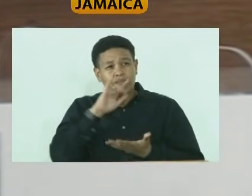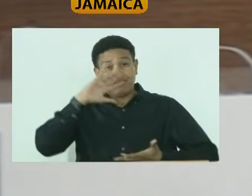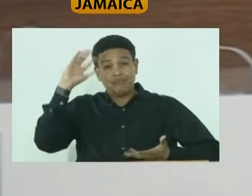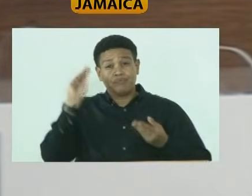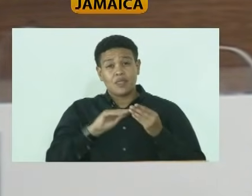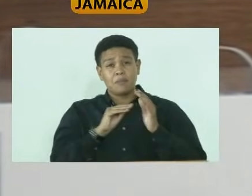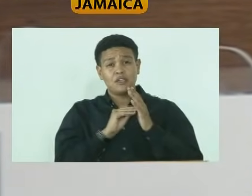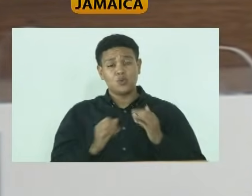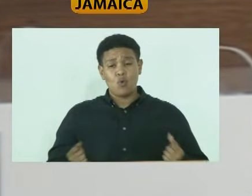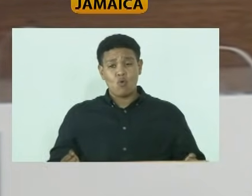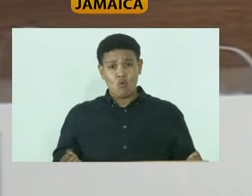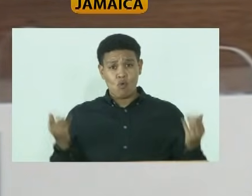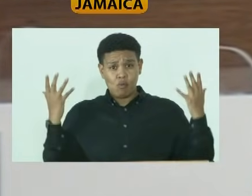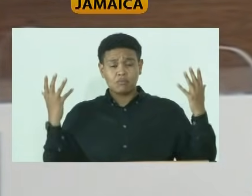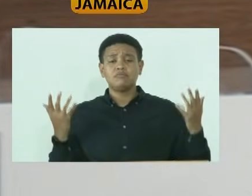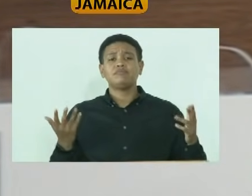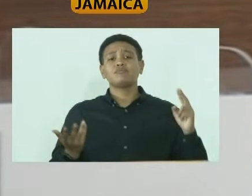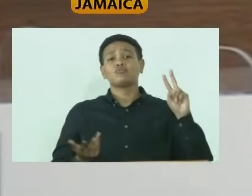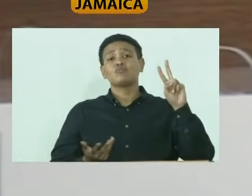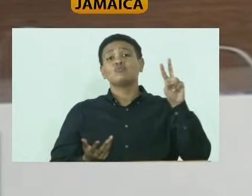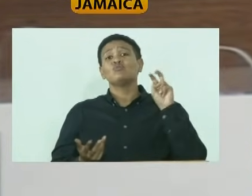student population of